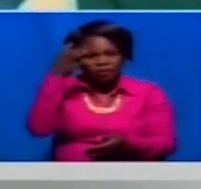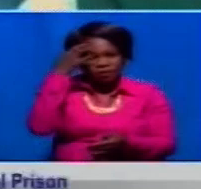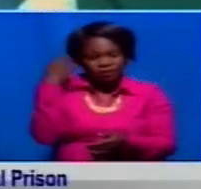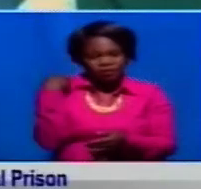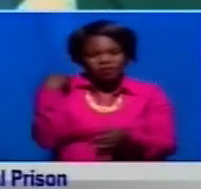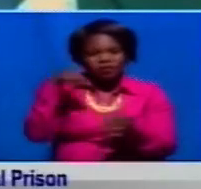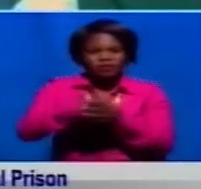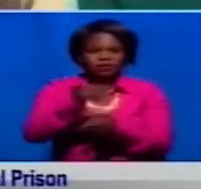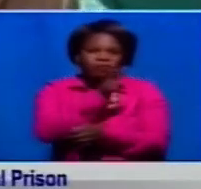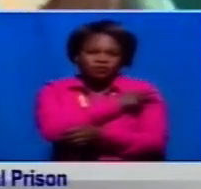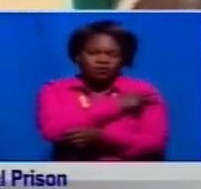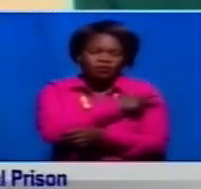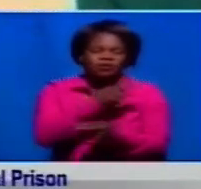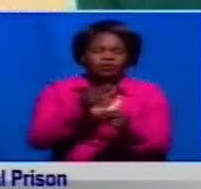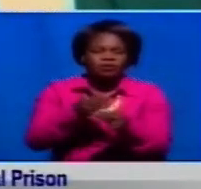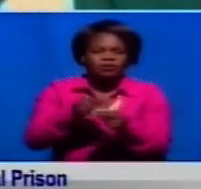Charge, Patrick Ngonga.